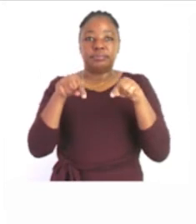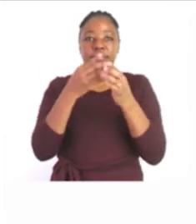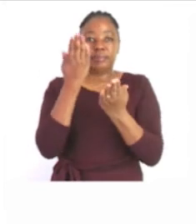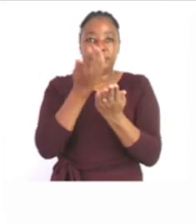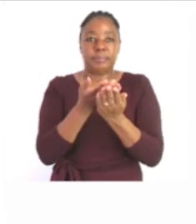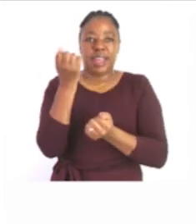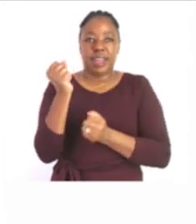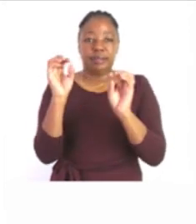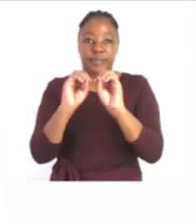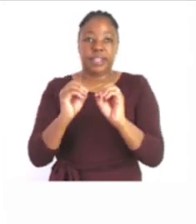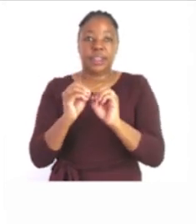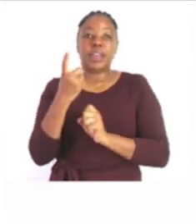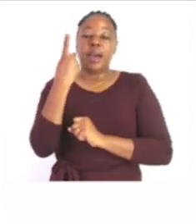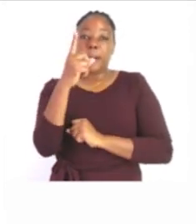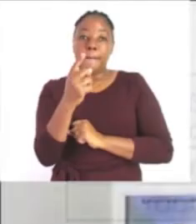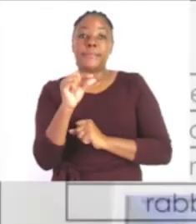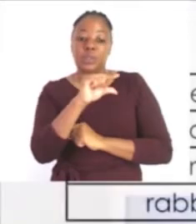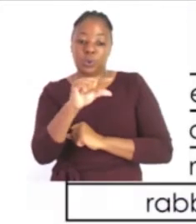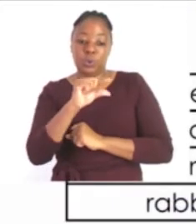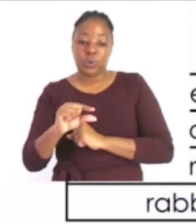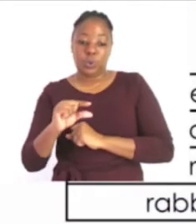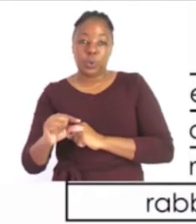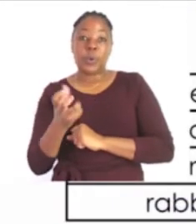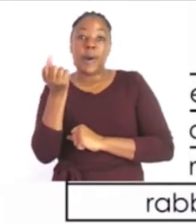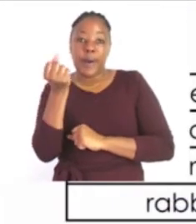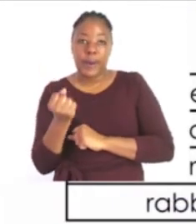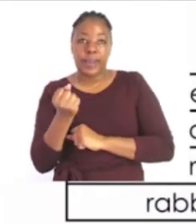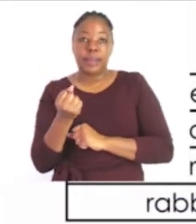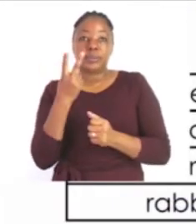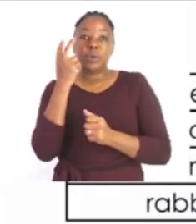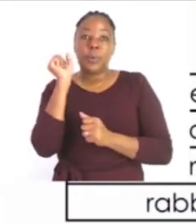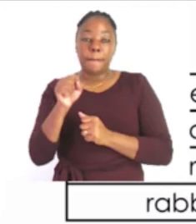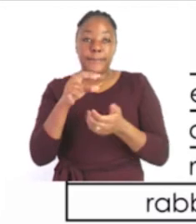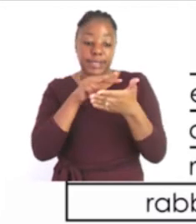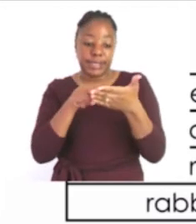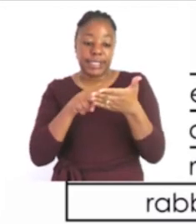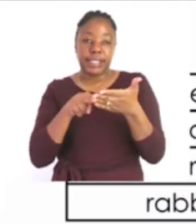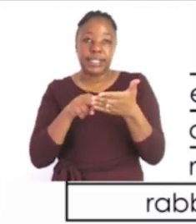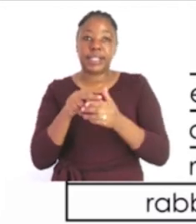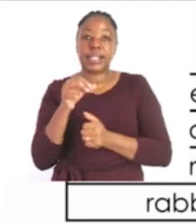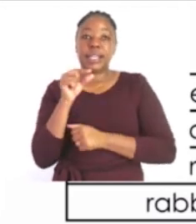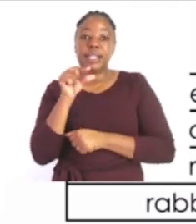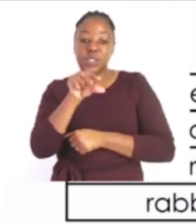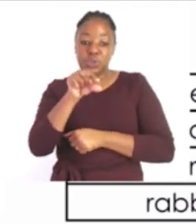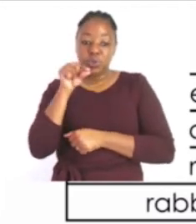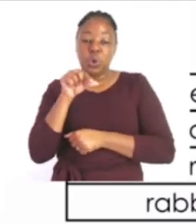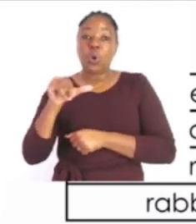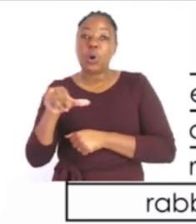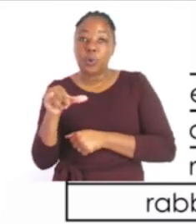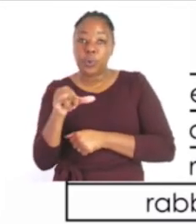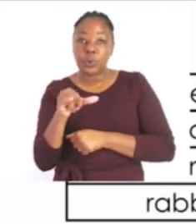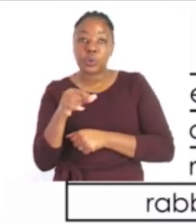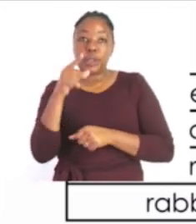word box below. You can see that from the word box, we do have a number of words that we need to put in the correct